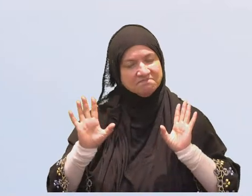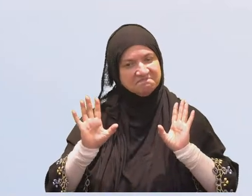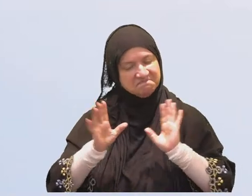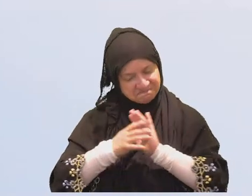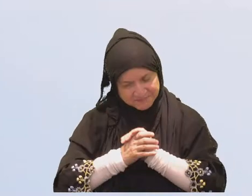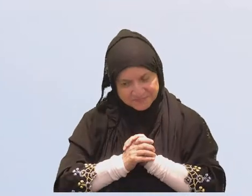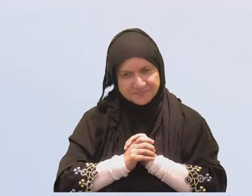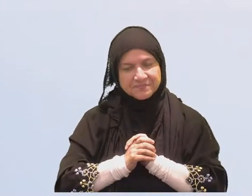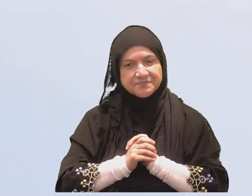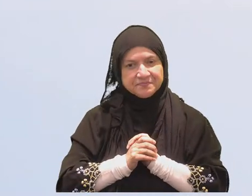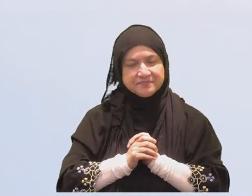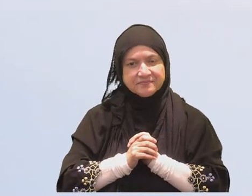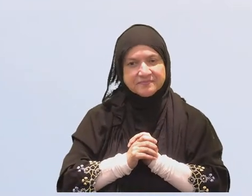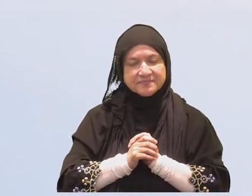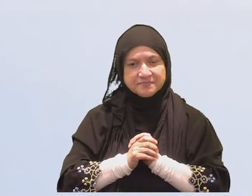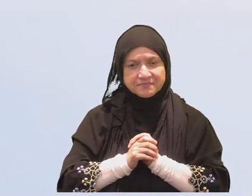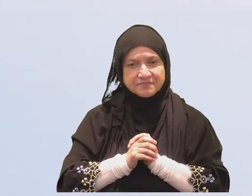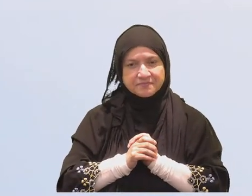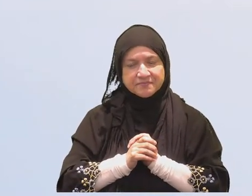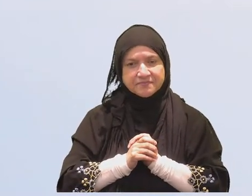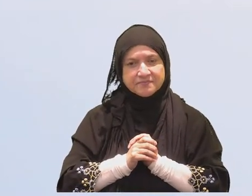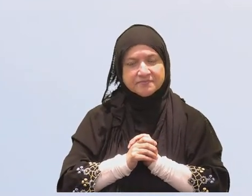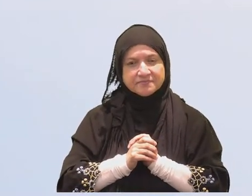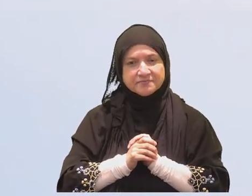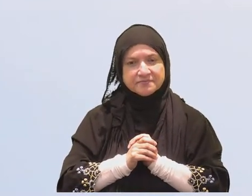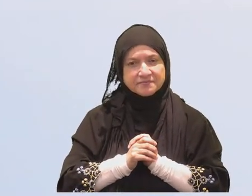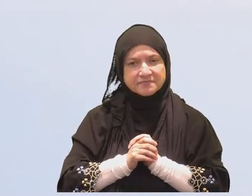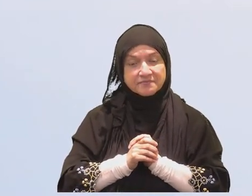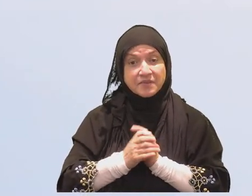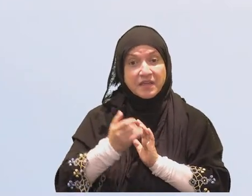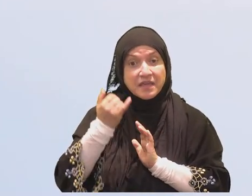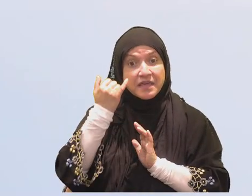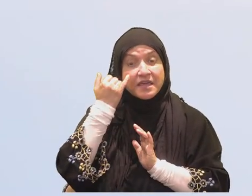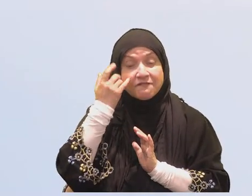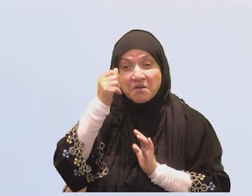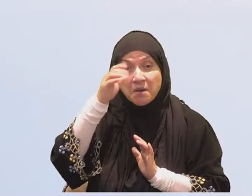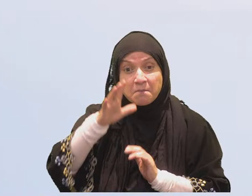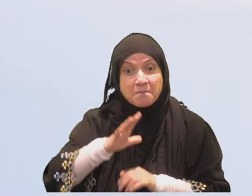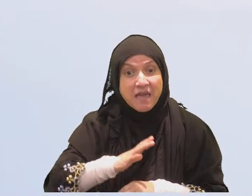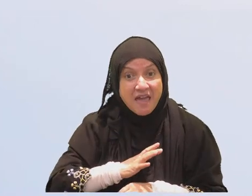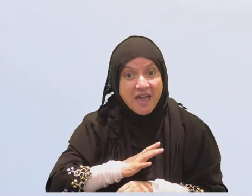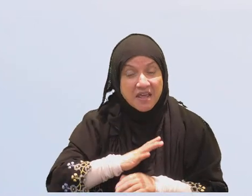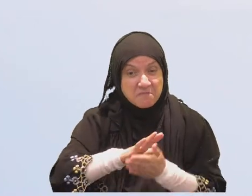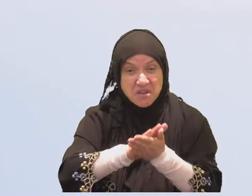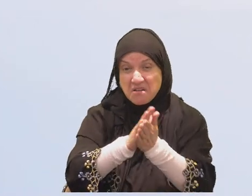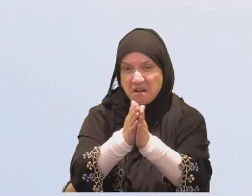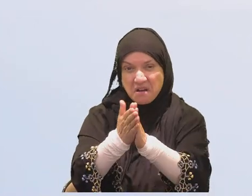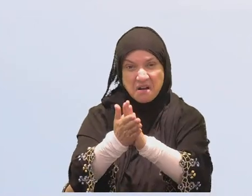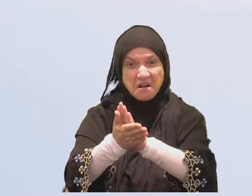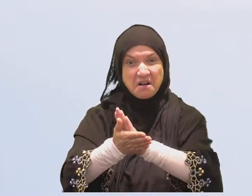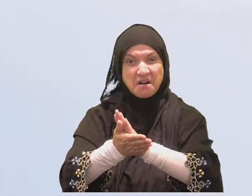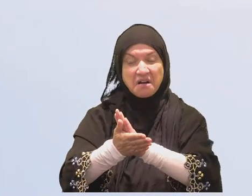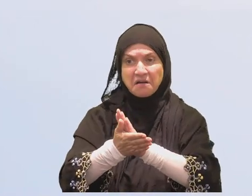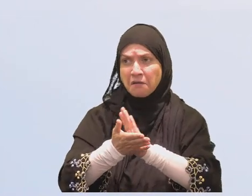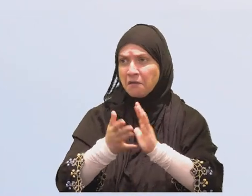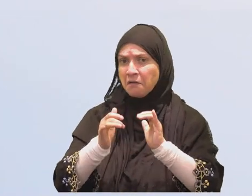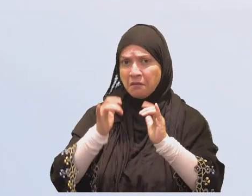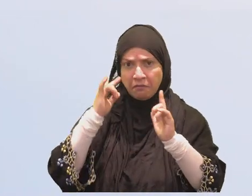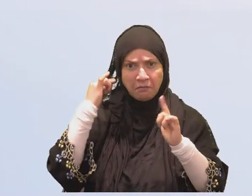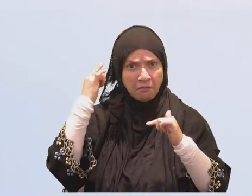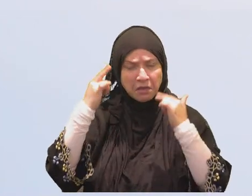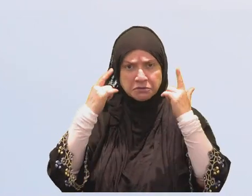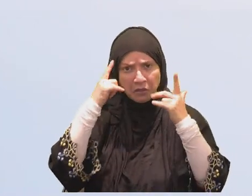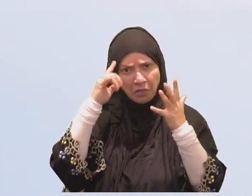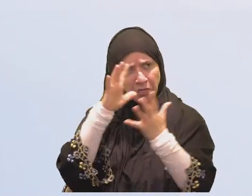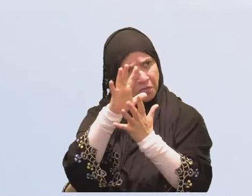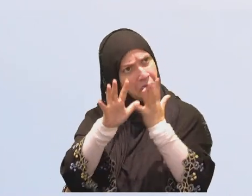From the mercy of Allah, He sent us a merciful prophet, sallallahu alayhi wa sallam, which is, we all know